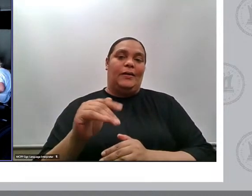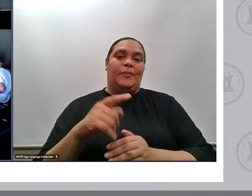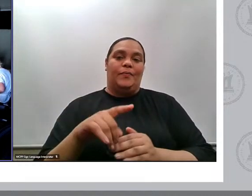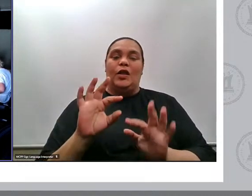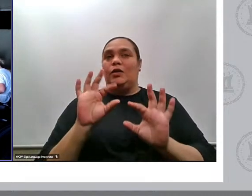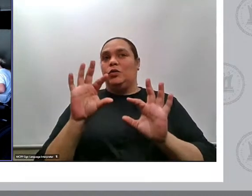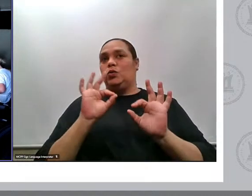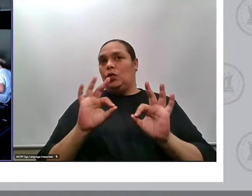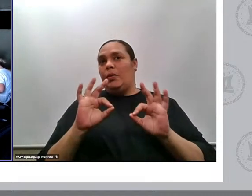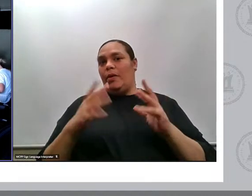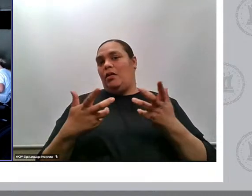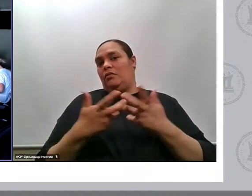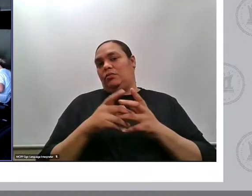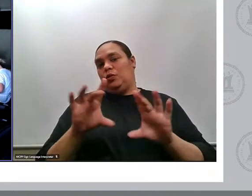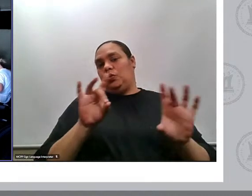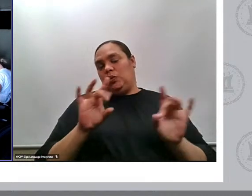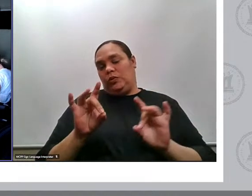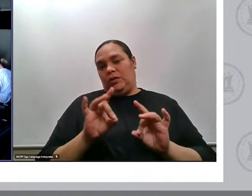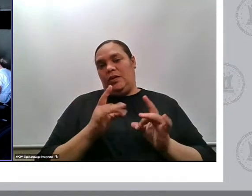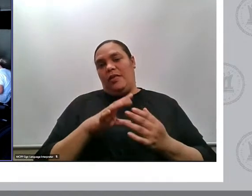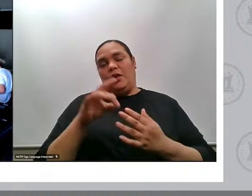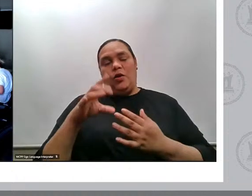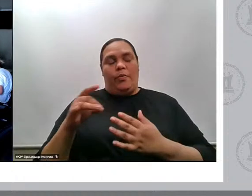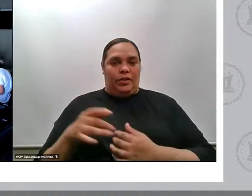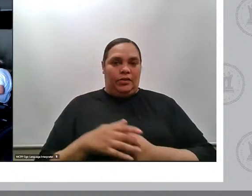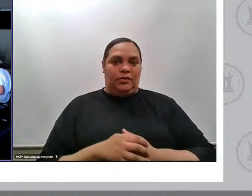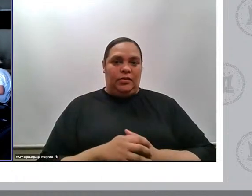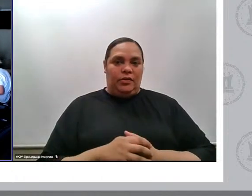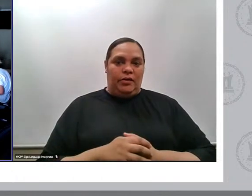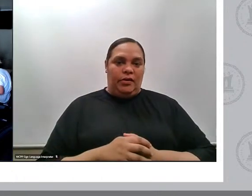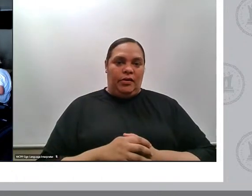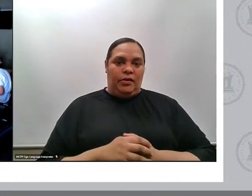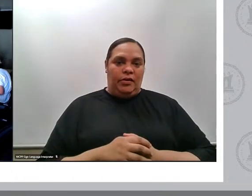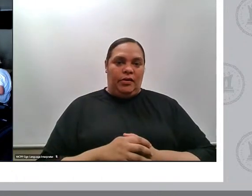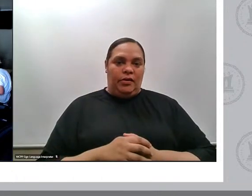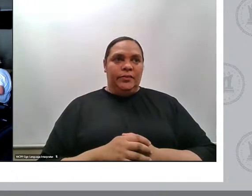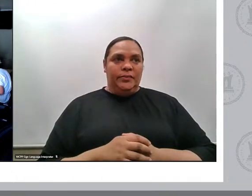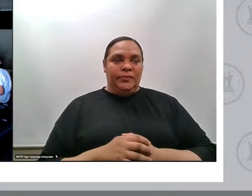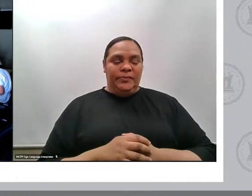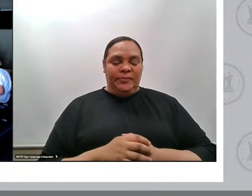of such nominees.